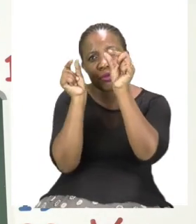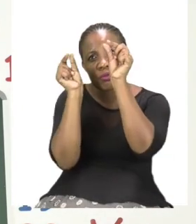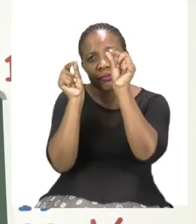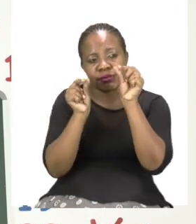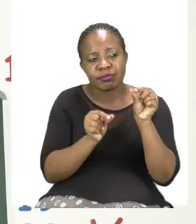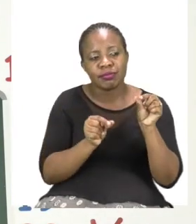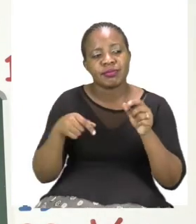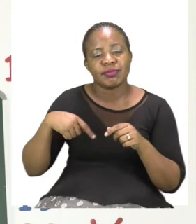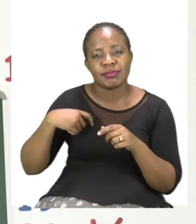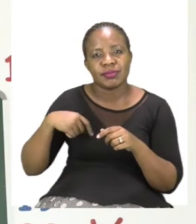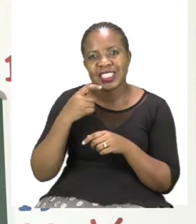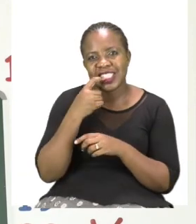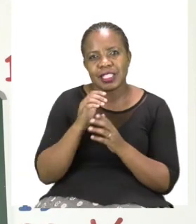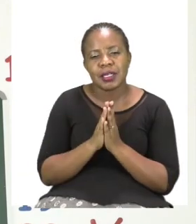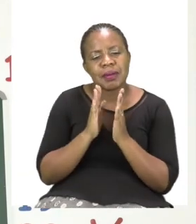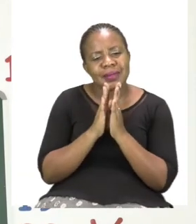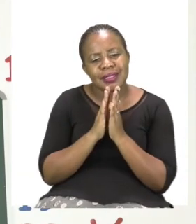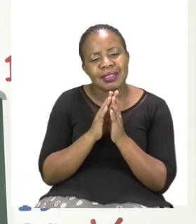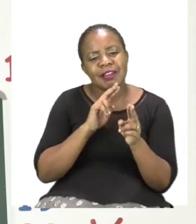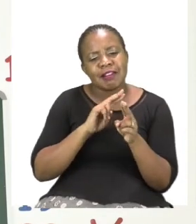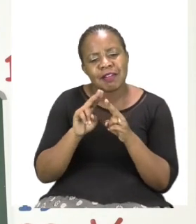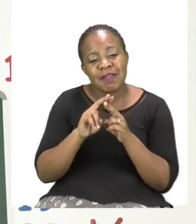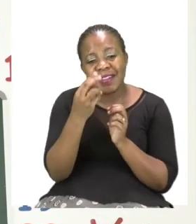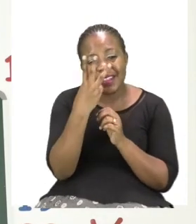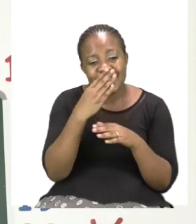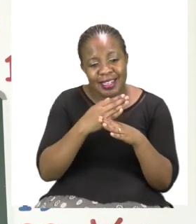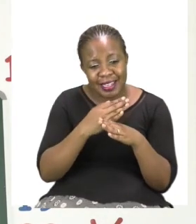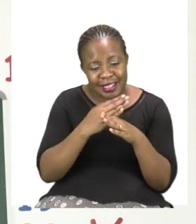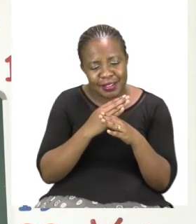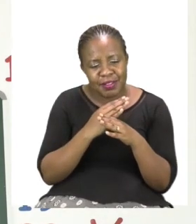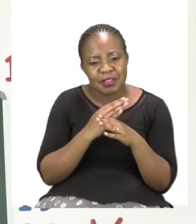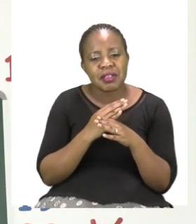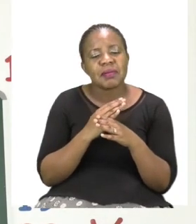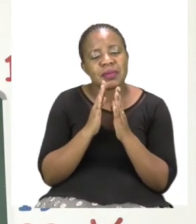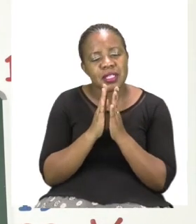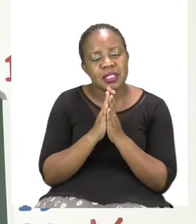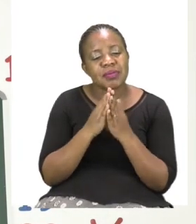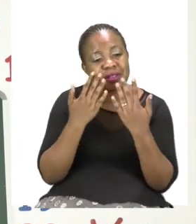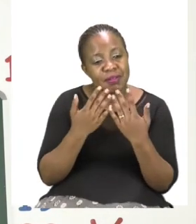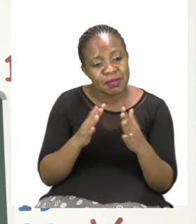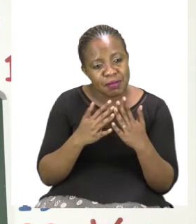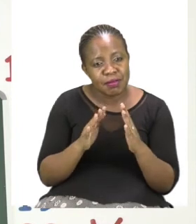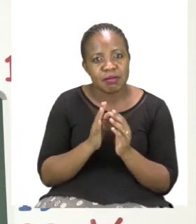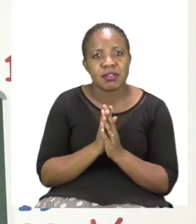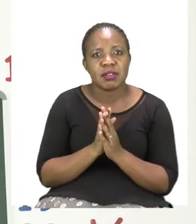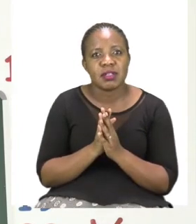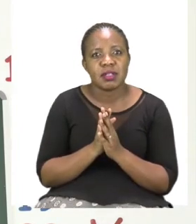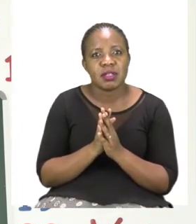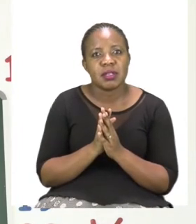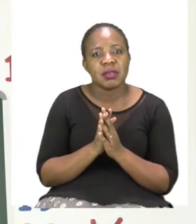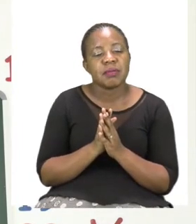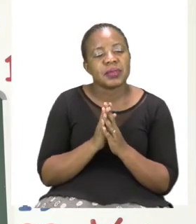your time with all three exercises. Make sure that you finish them. Don't forget your capital